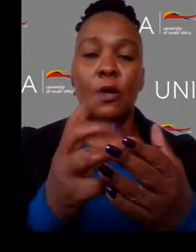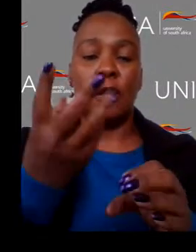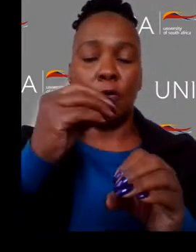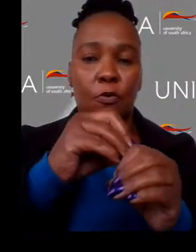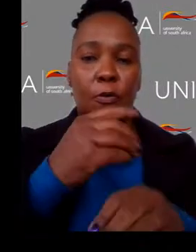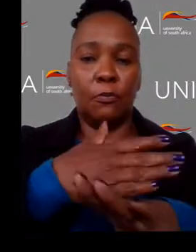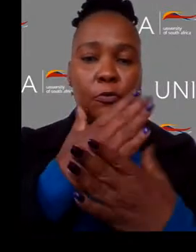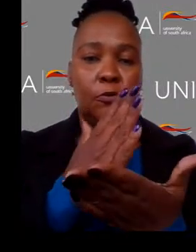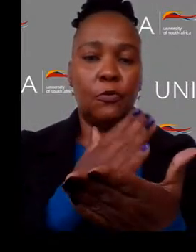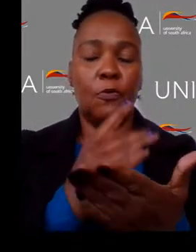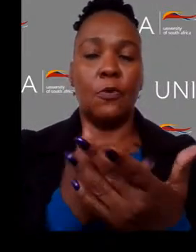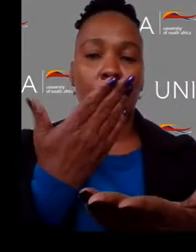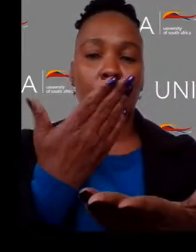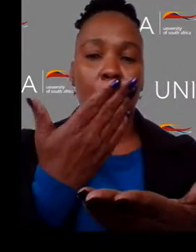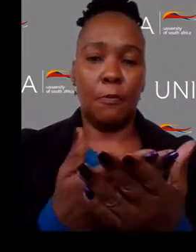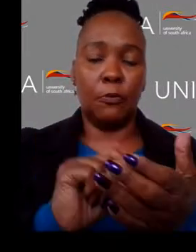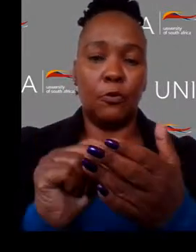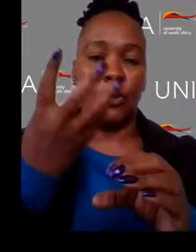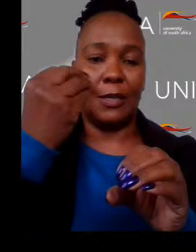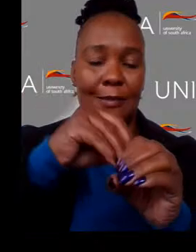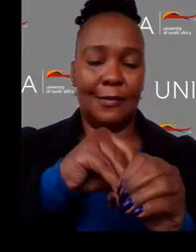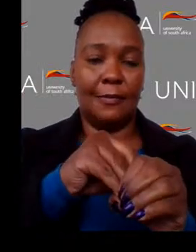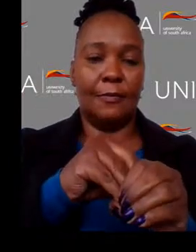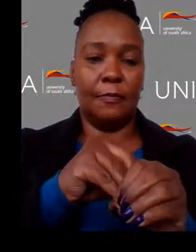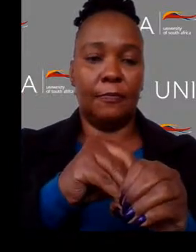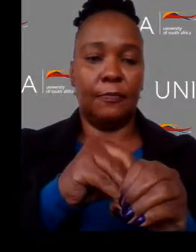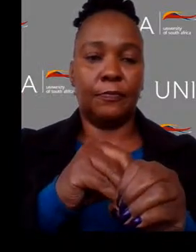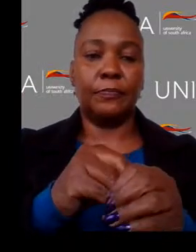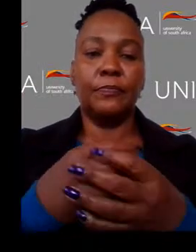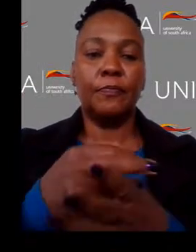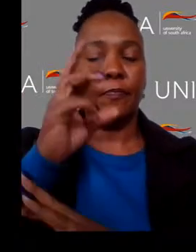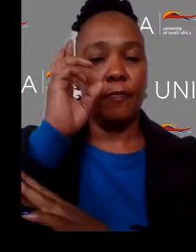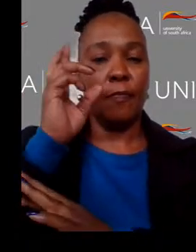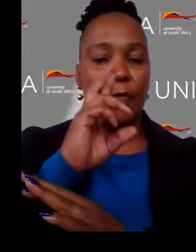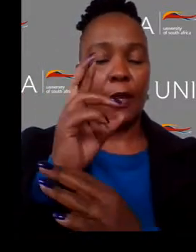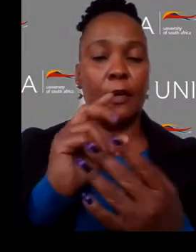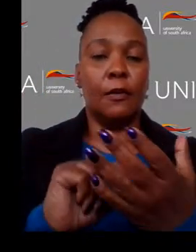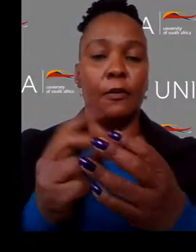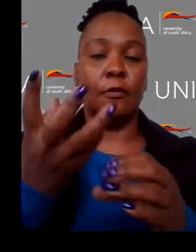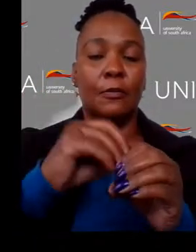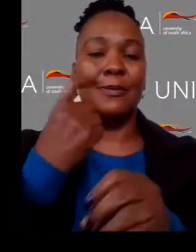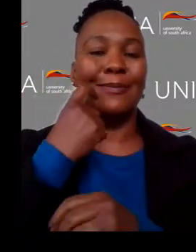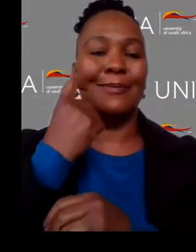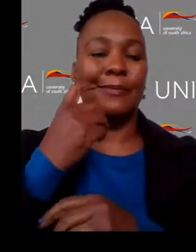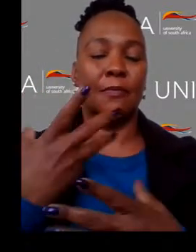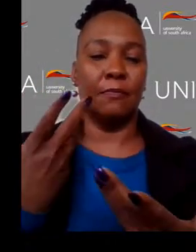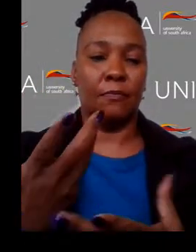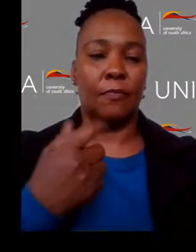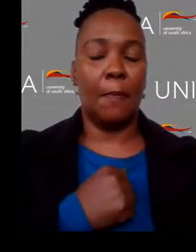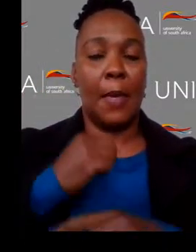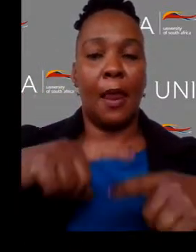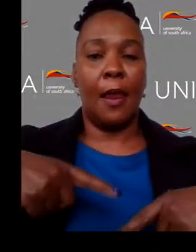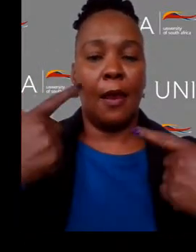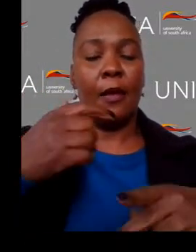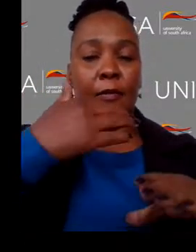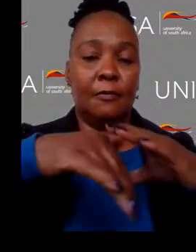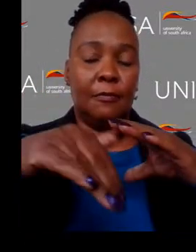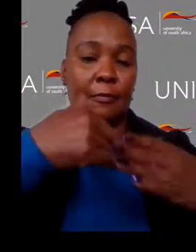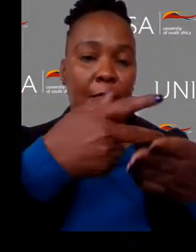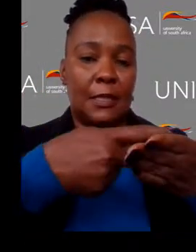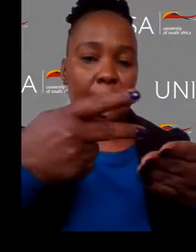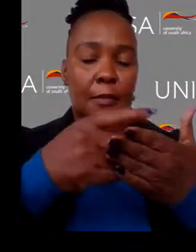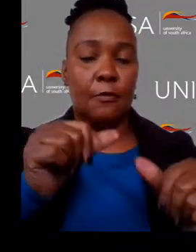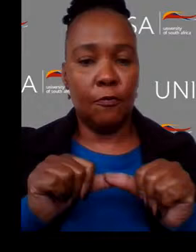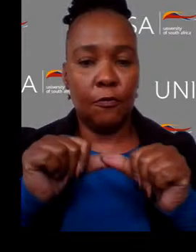are able to log in. Now remember, to log in, it's very easy. It's your MyLife email address followed by